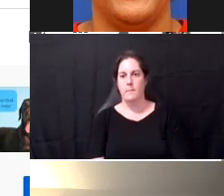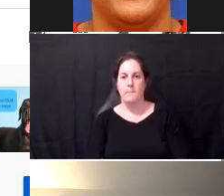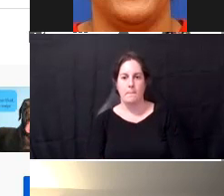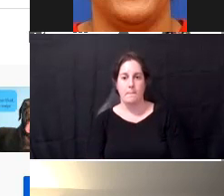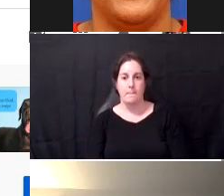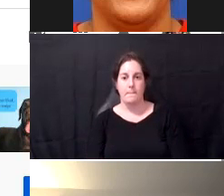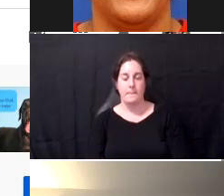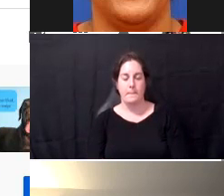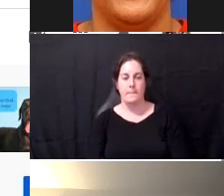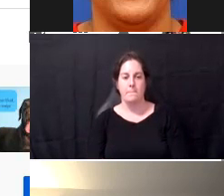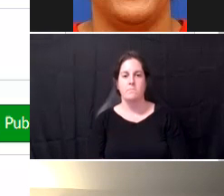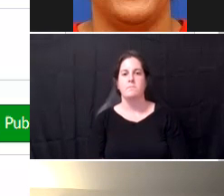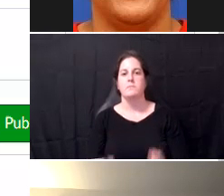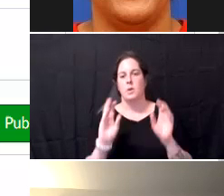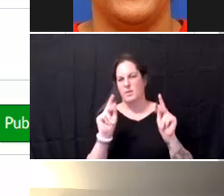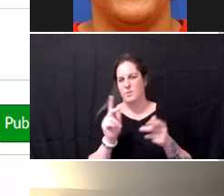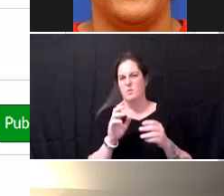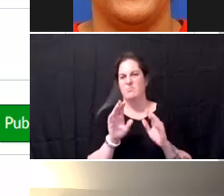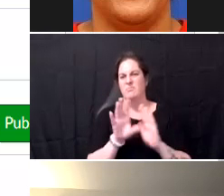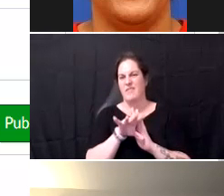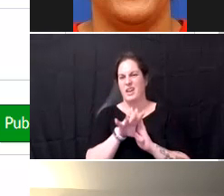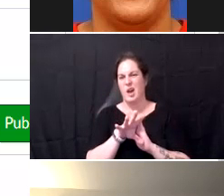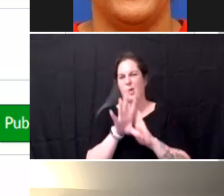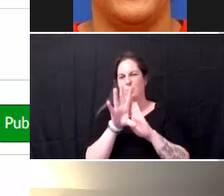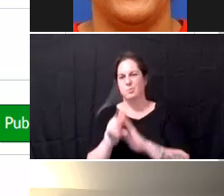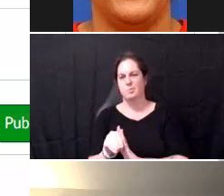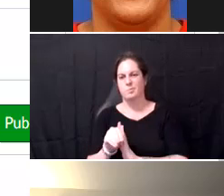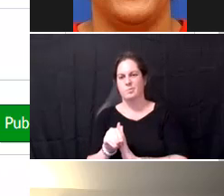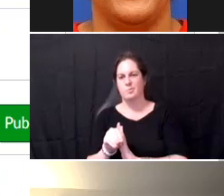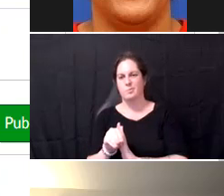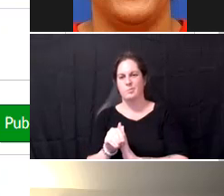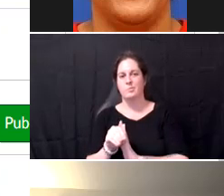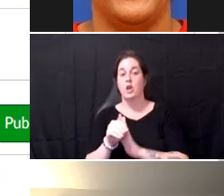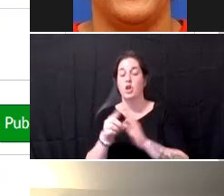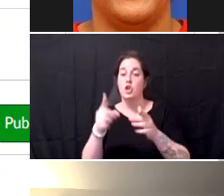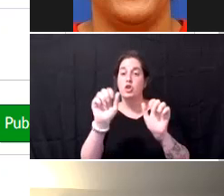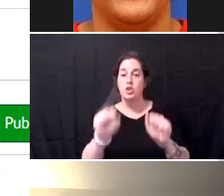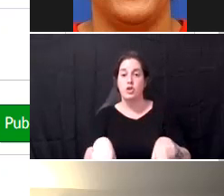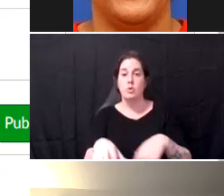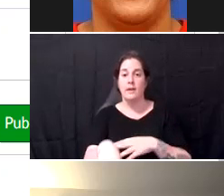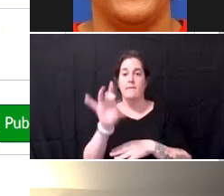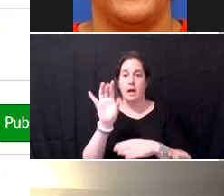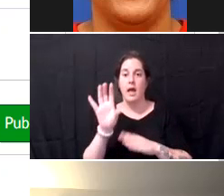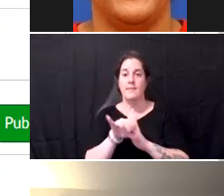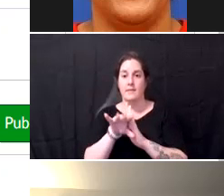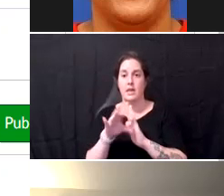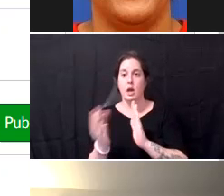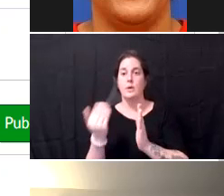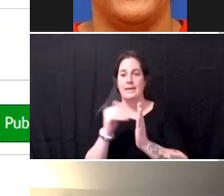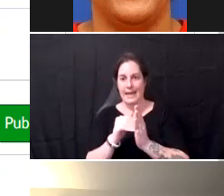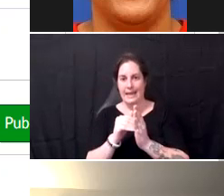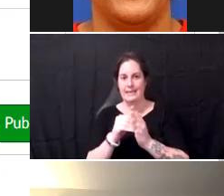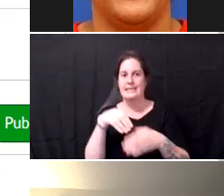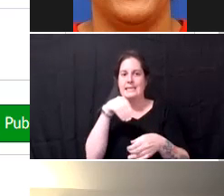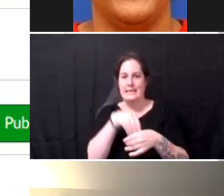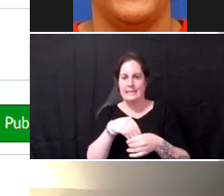All right. So I'm going to close this now. And just to remind you, you can get to that right here in the required readings